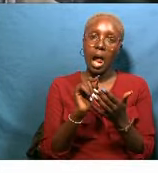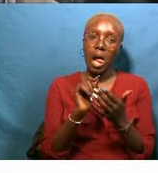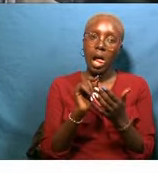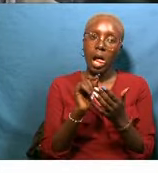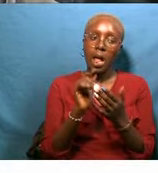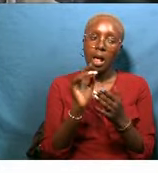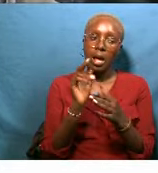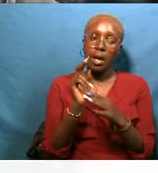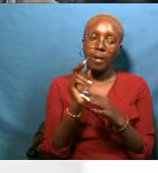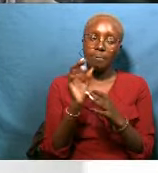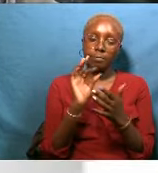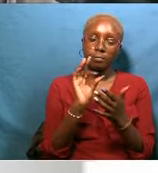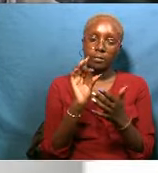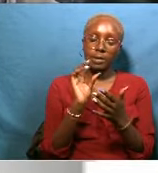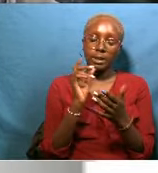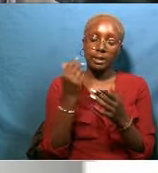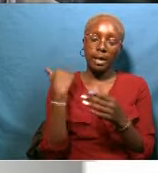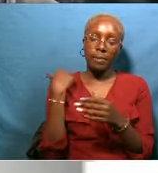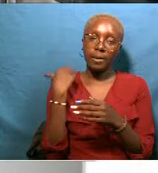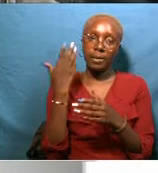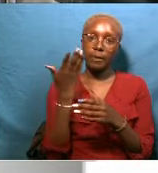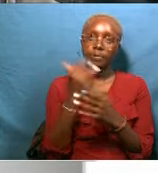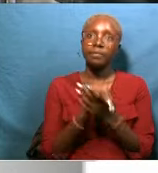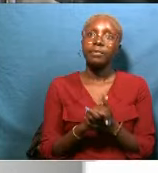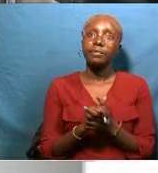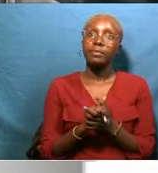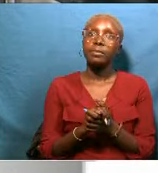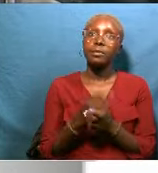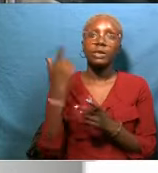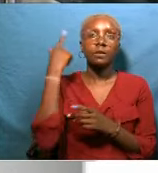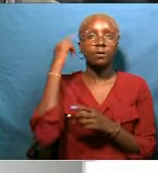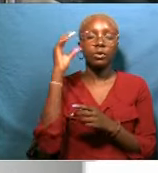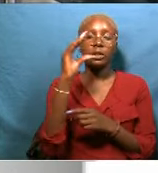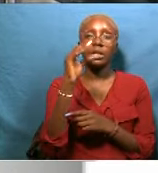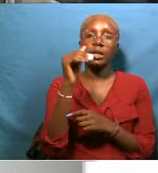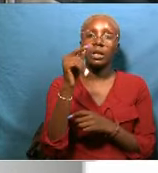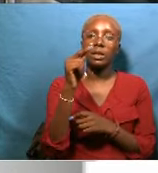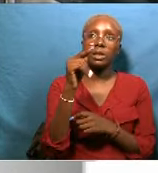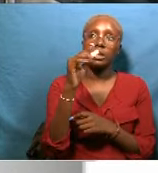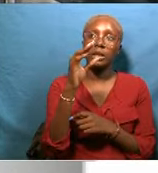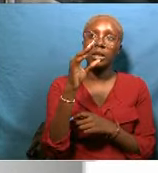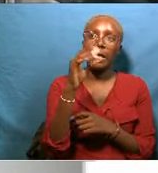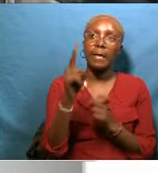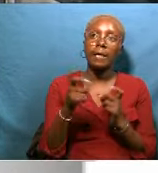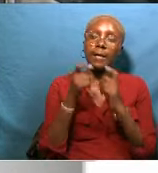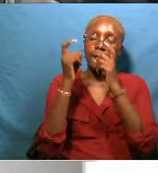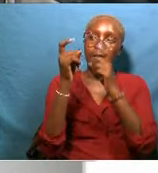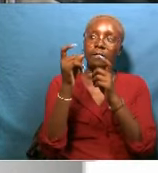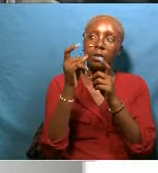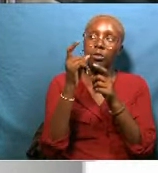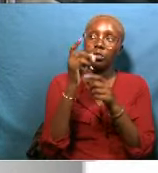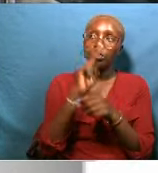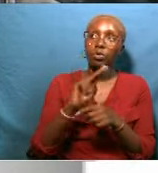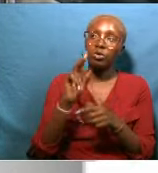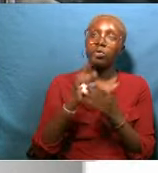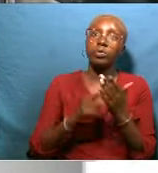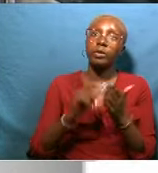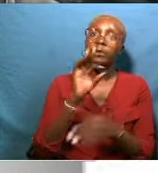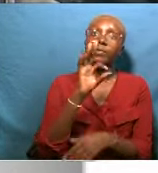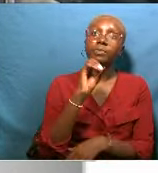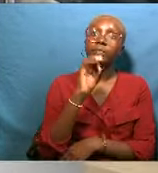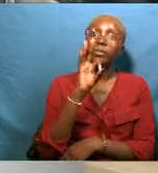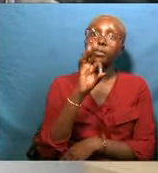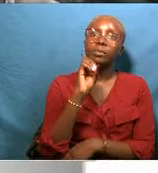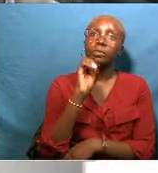organ fund. For CTC gifts for our children and teens project, it's 30, 30, 35 from M-Pesa